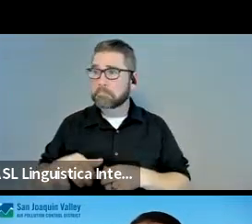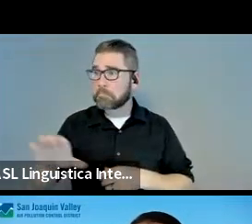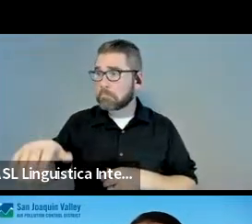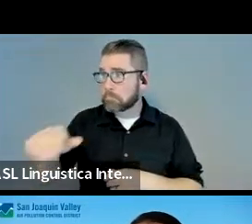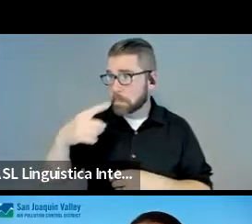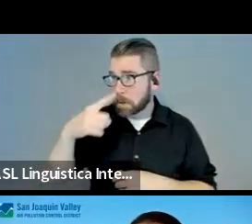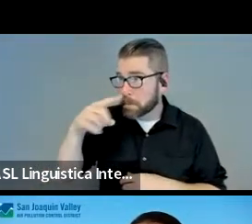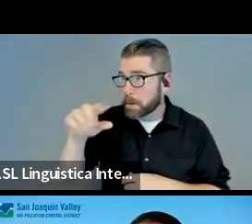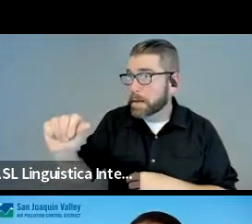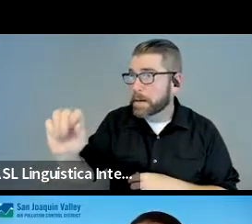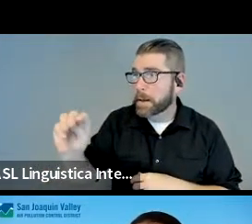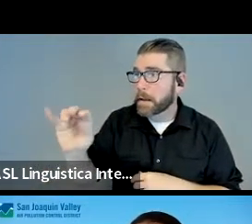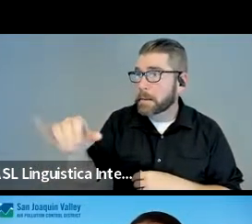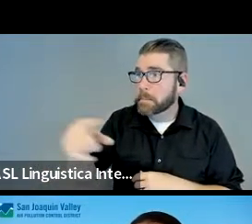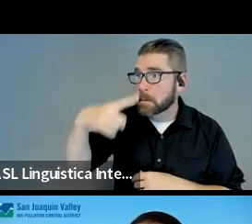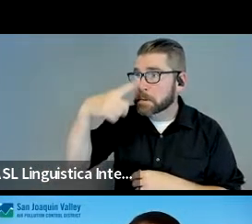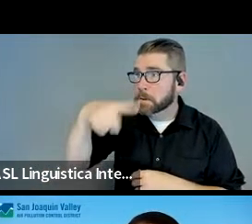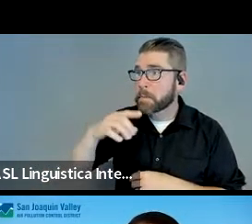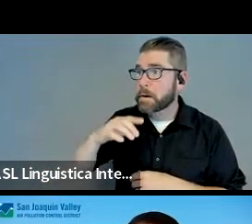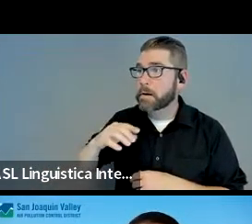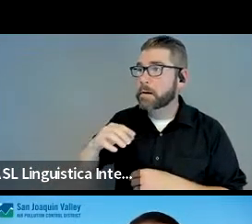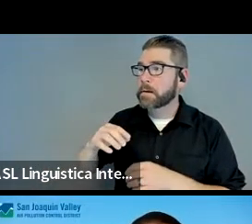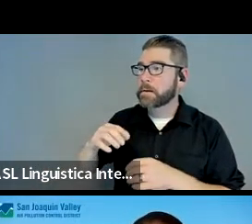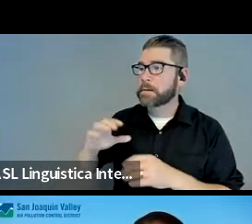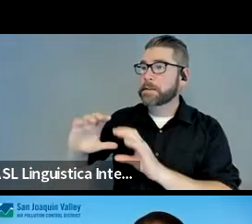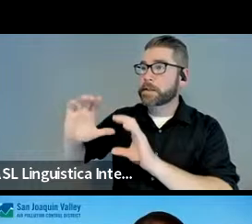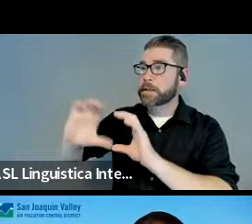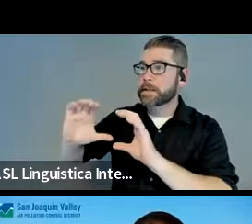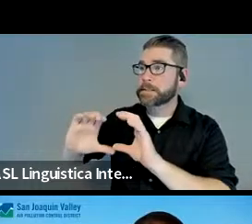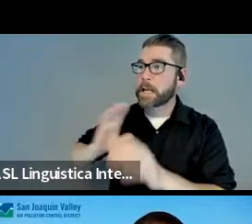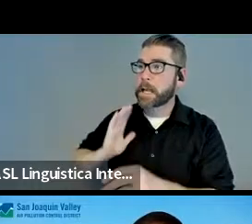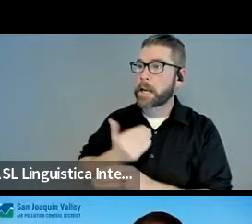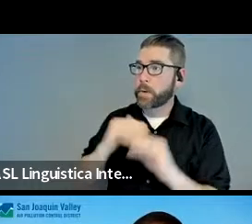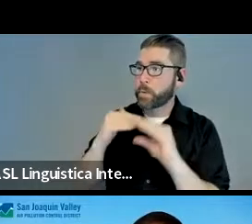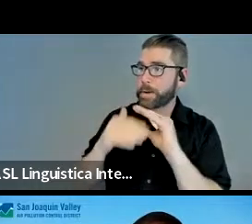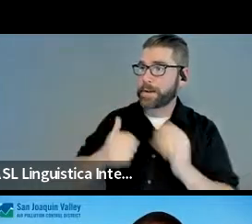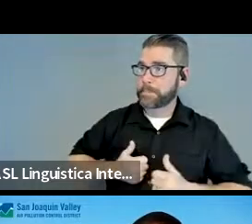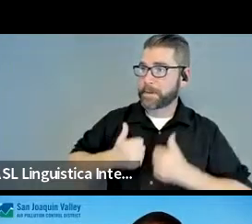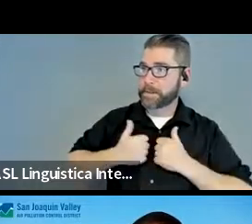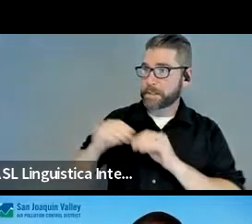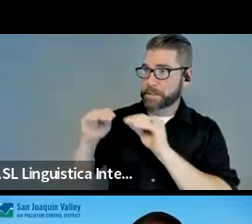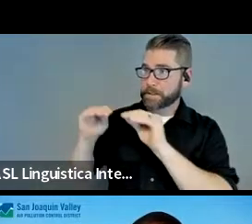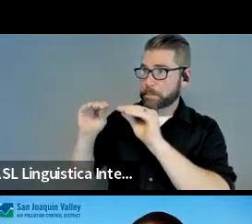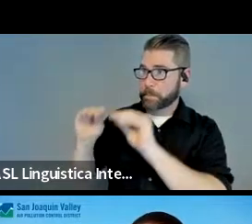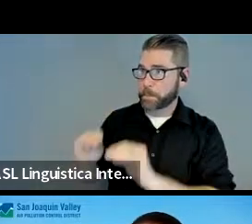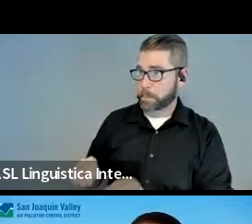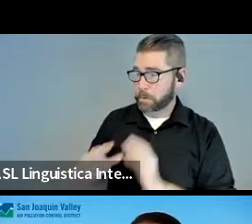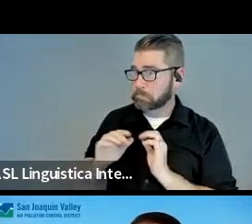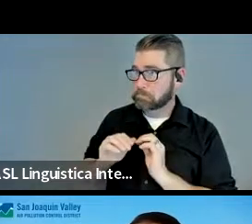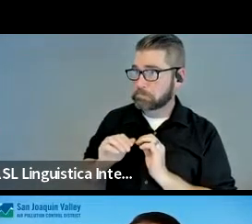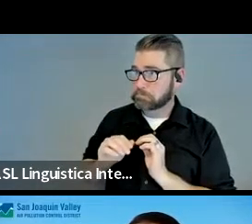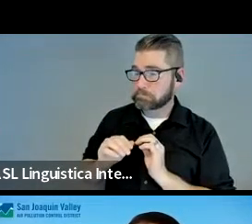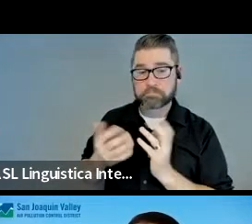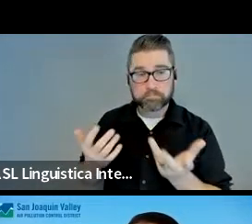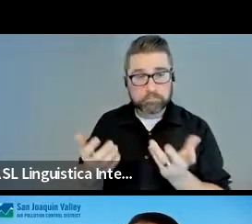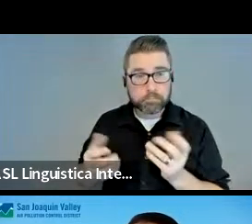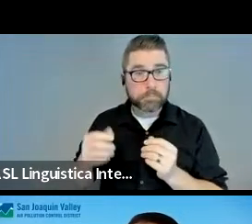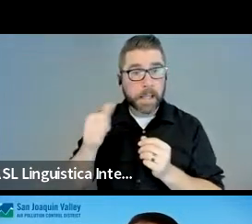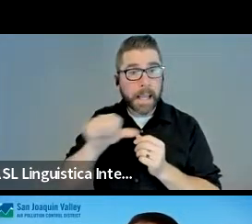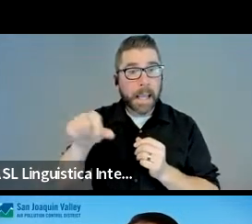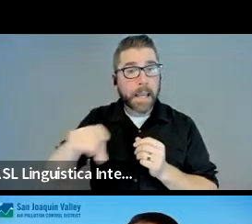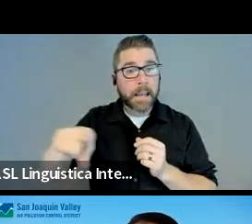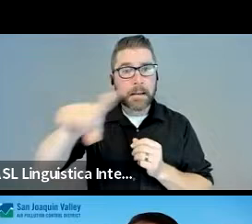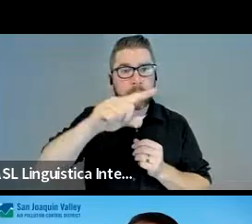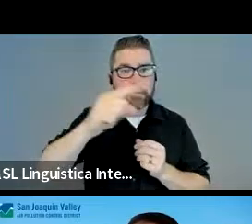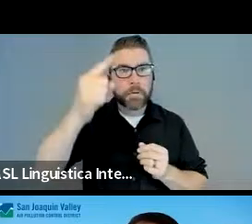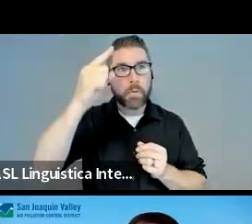in the chat, and then if anything comes up for you, please message us, and we're always looking for feedback